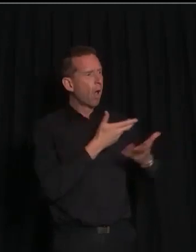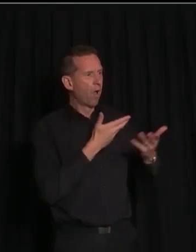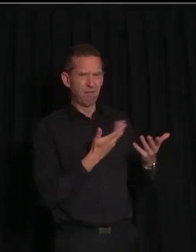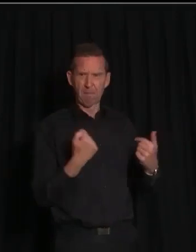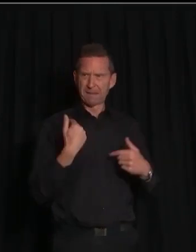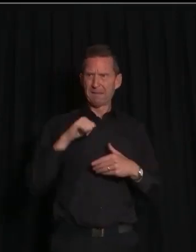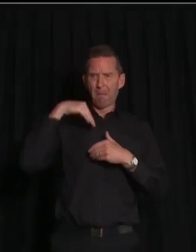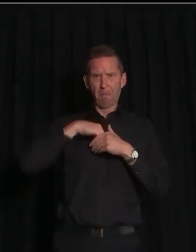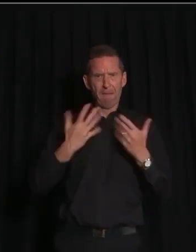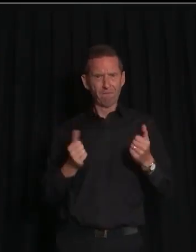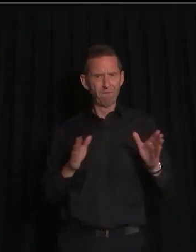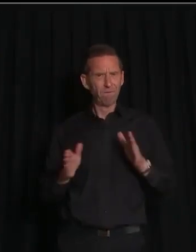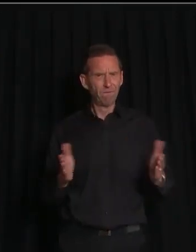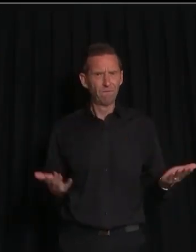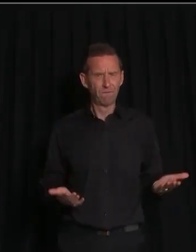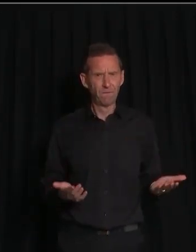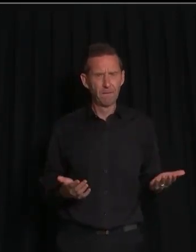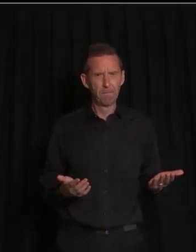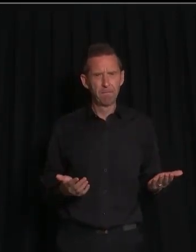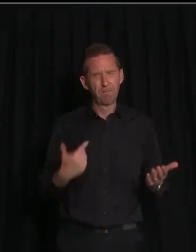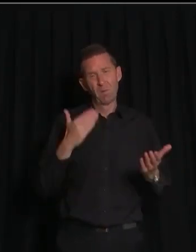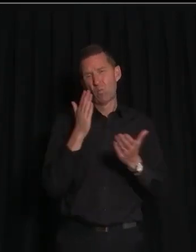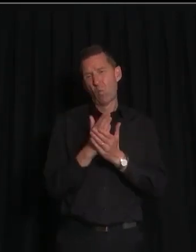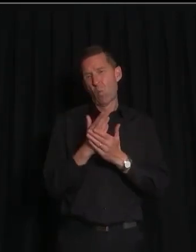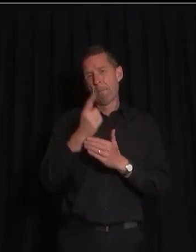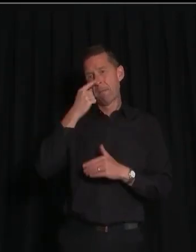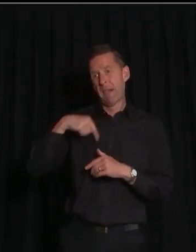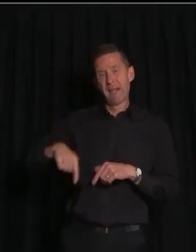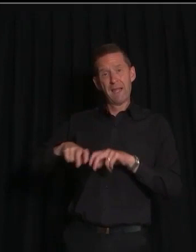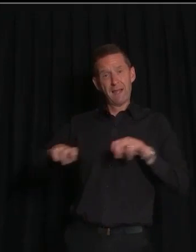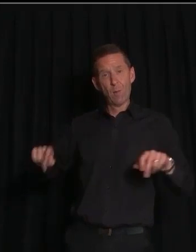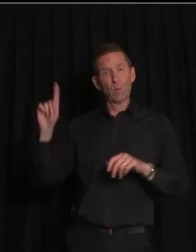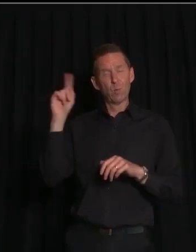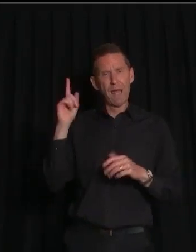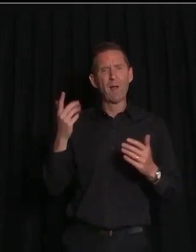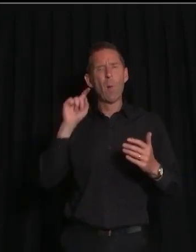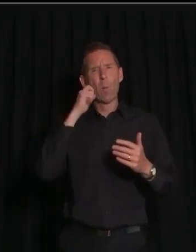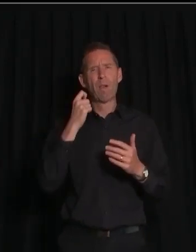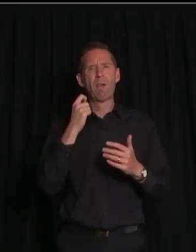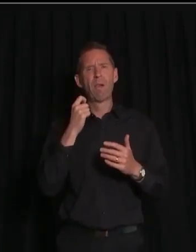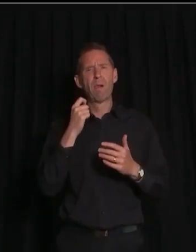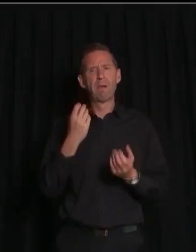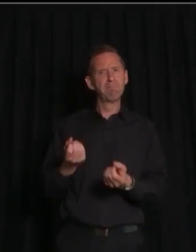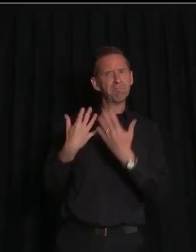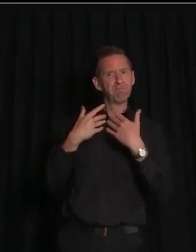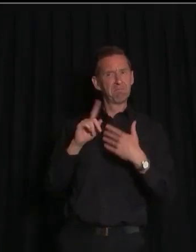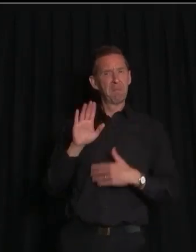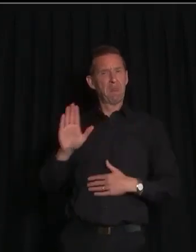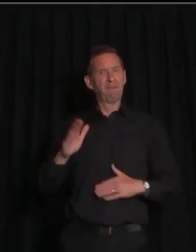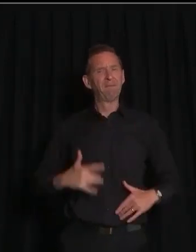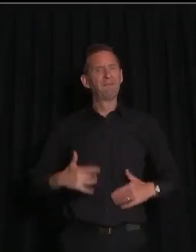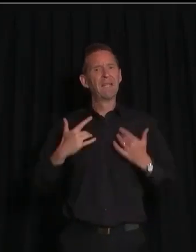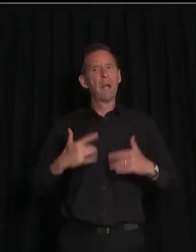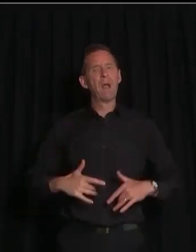So I'm sure that the persons in this panel share with me the feeling of